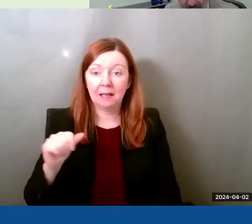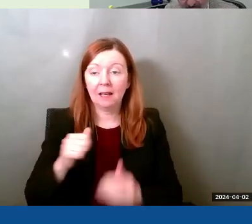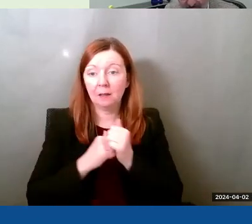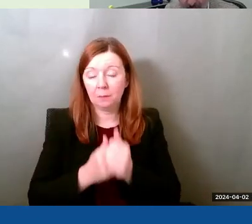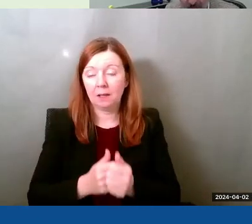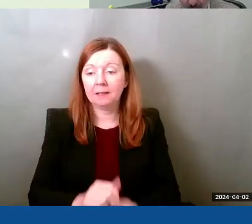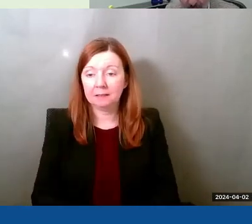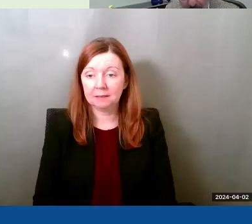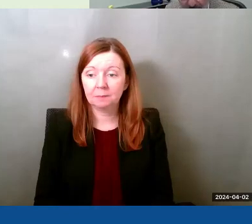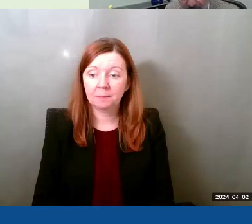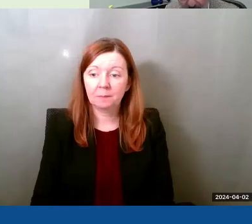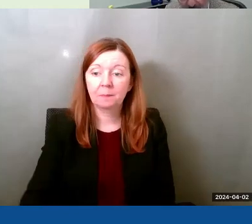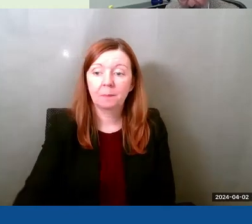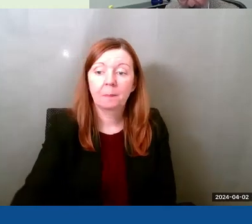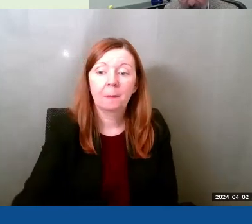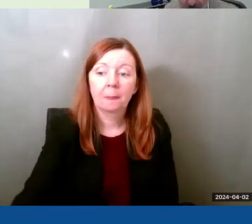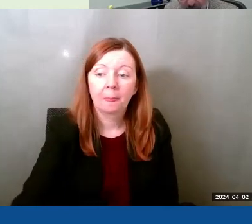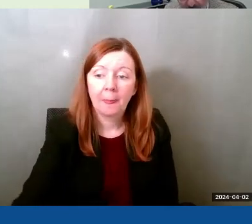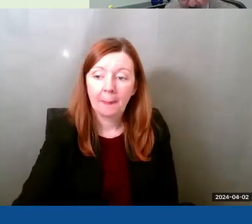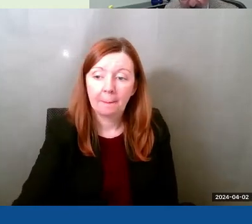on.